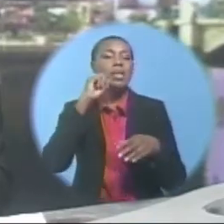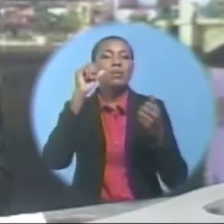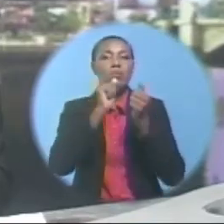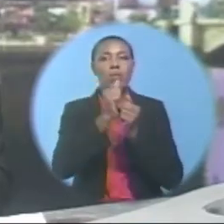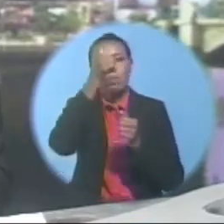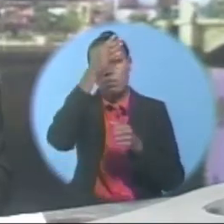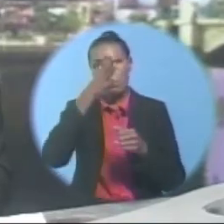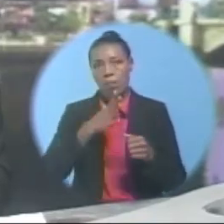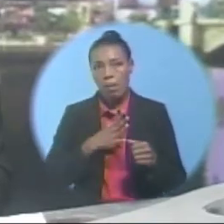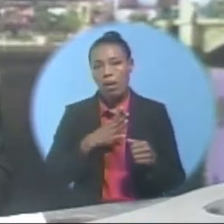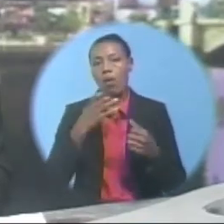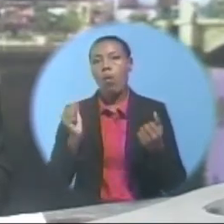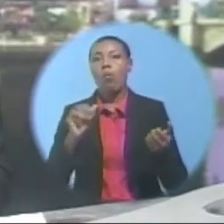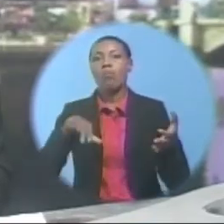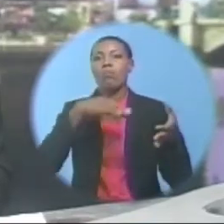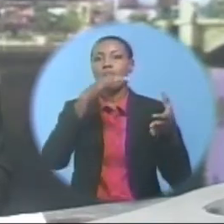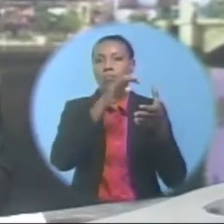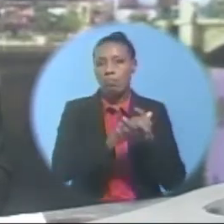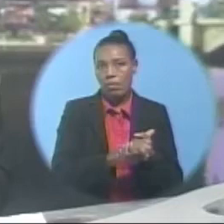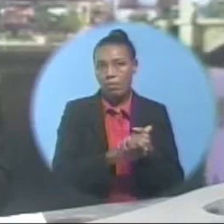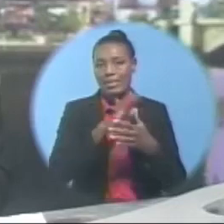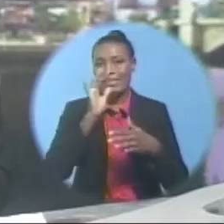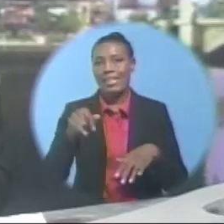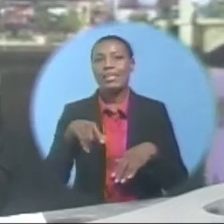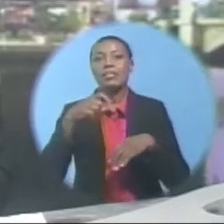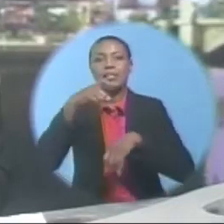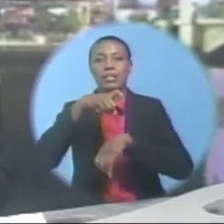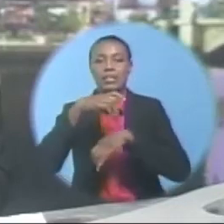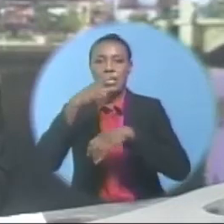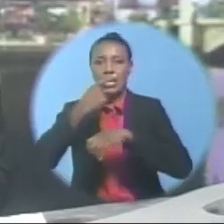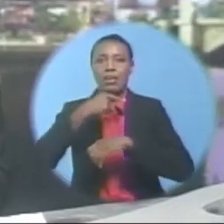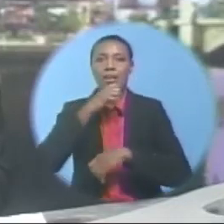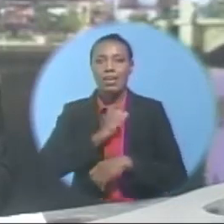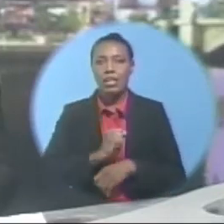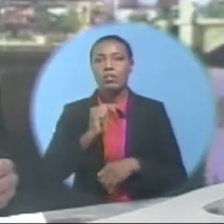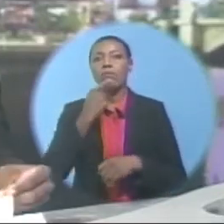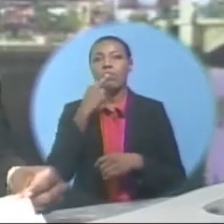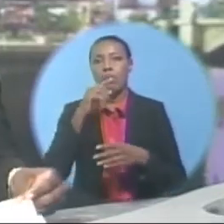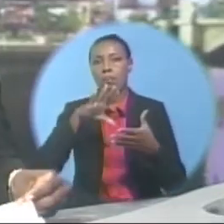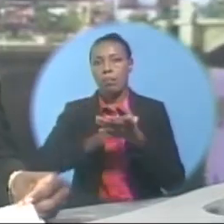turned 15. That's the minimum age of sexual consent and marriage there.